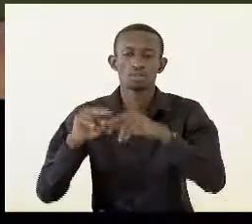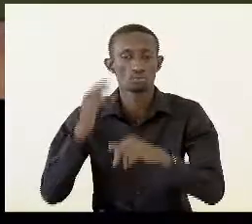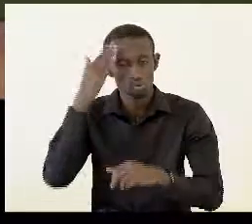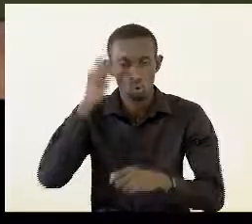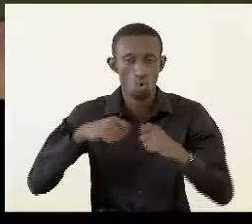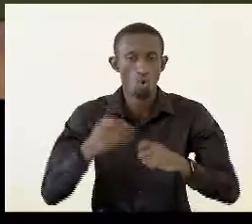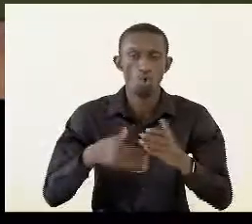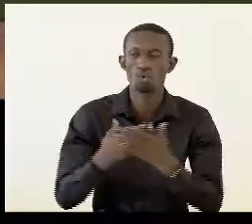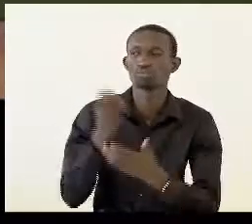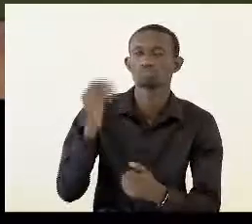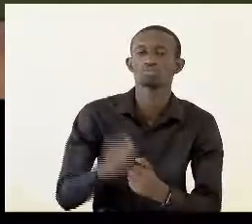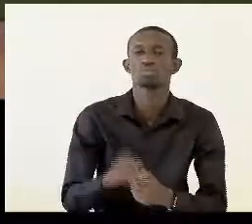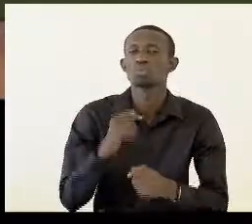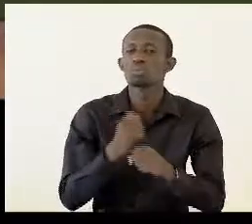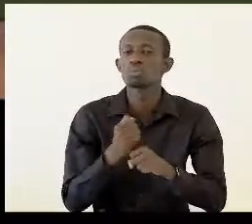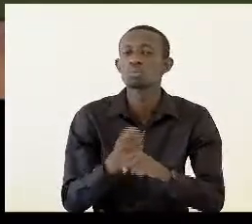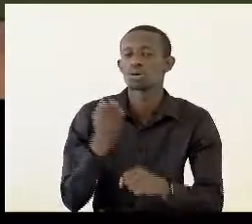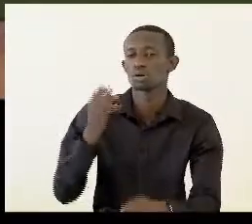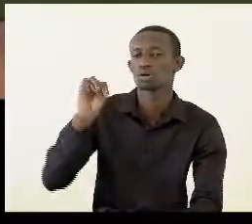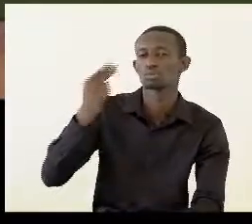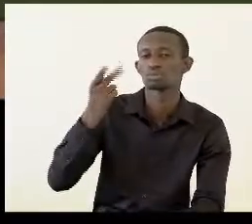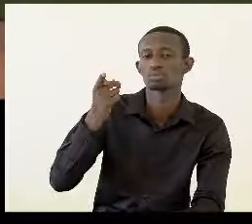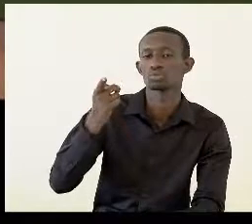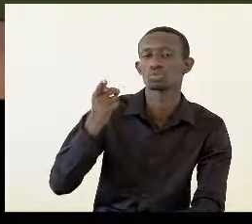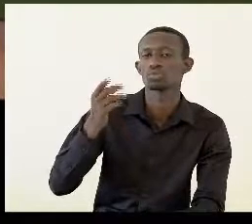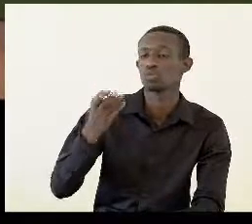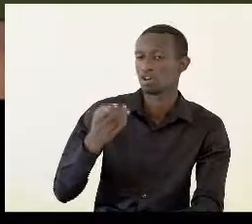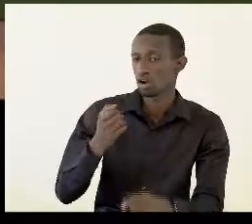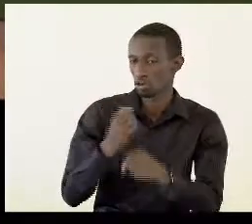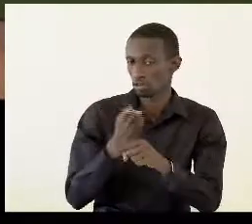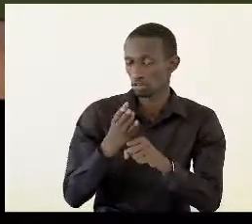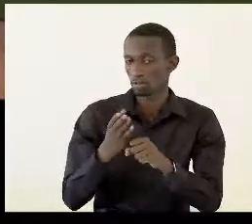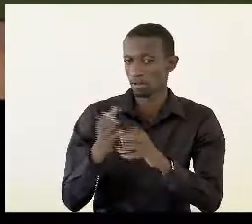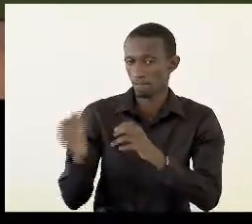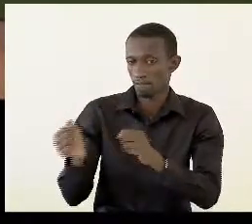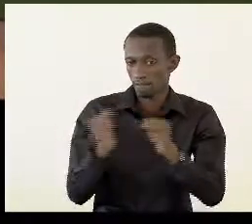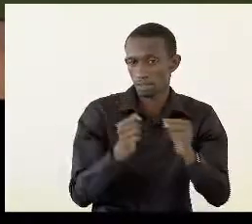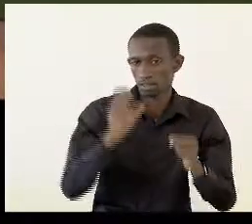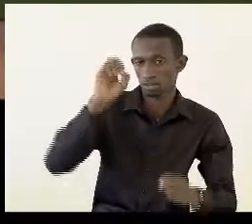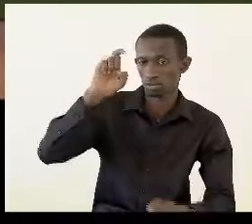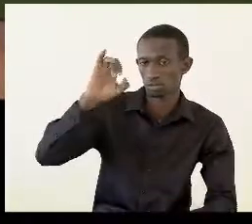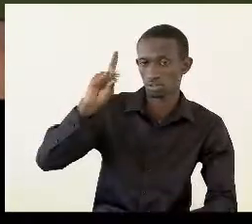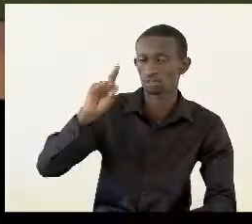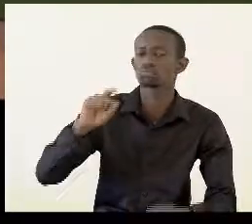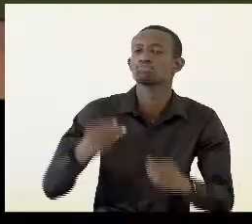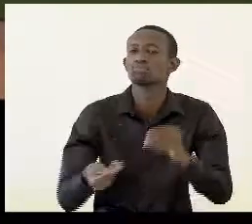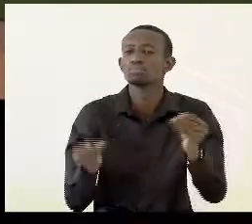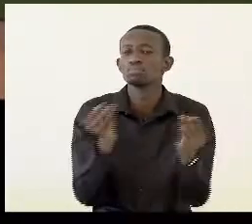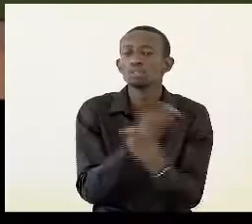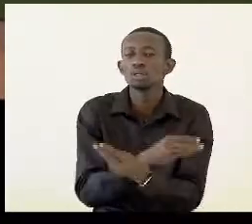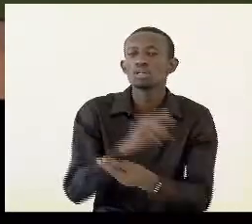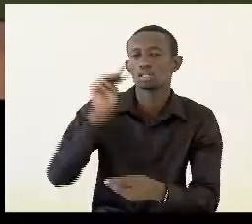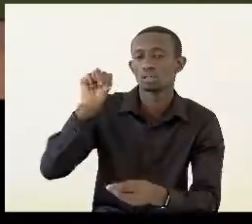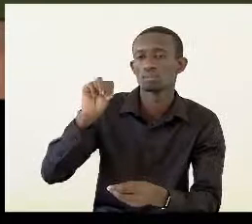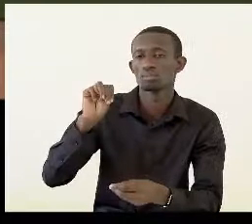reactions. So your work here will be to take the oxides and replace this M with